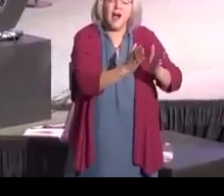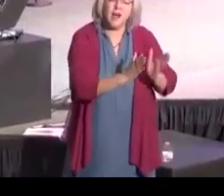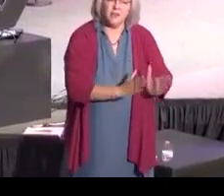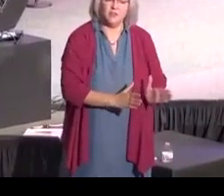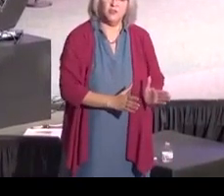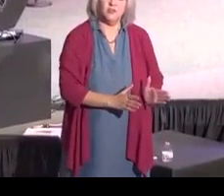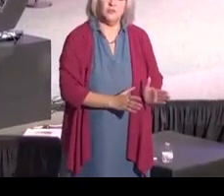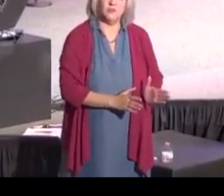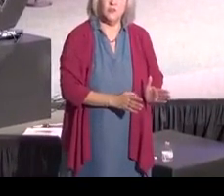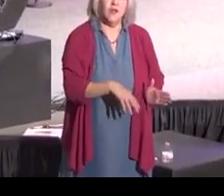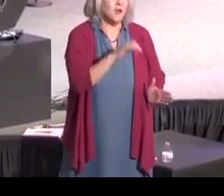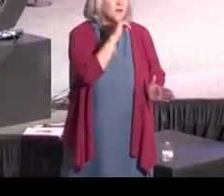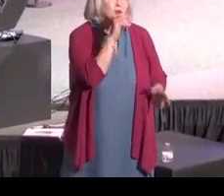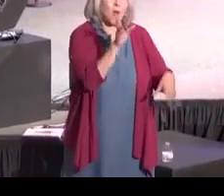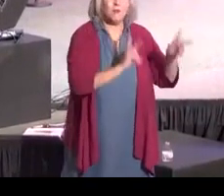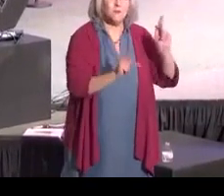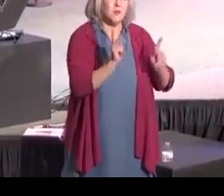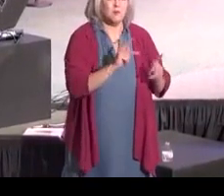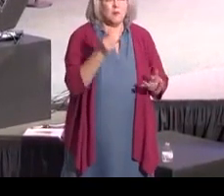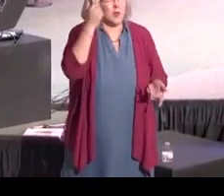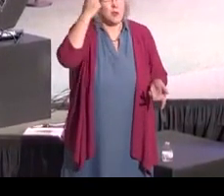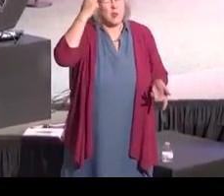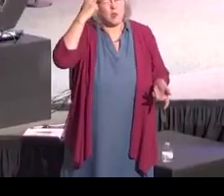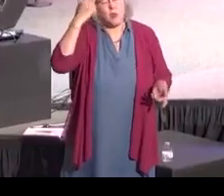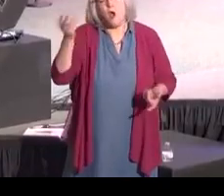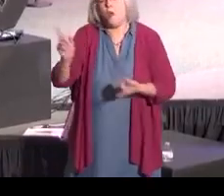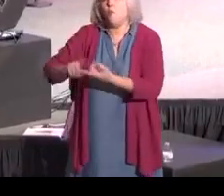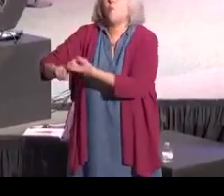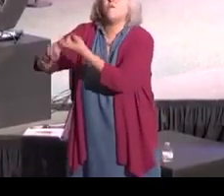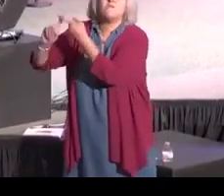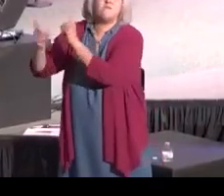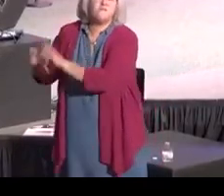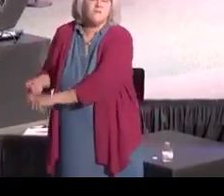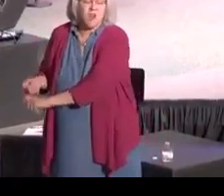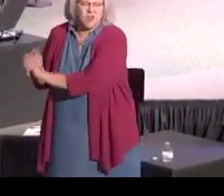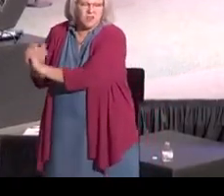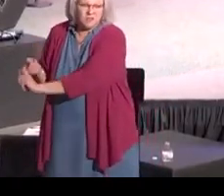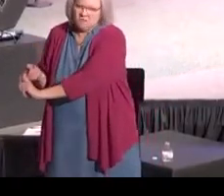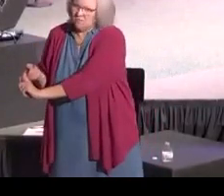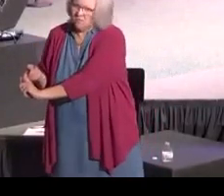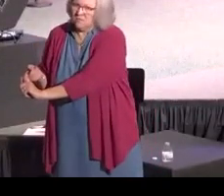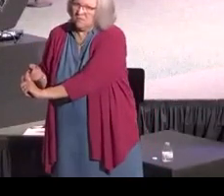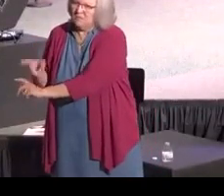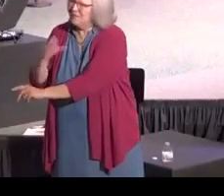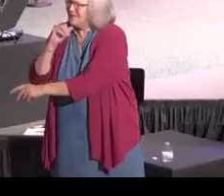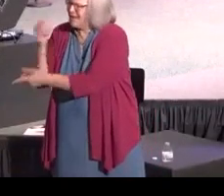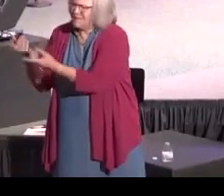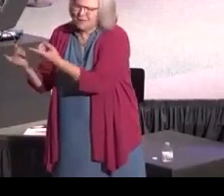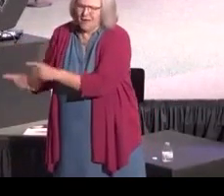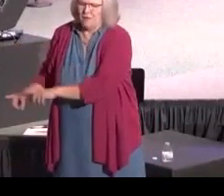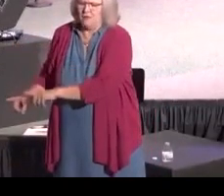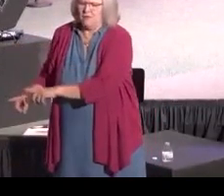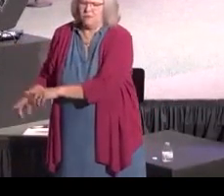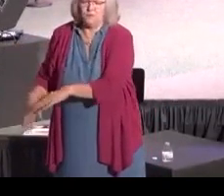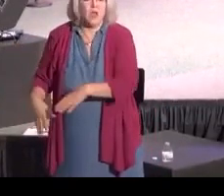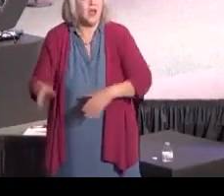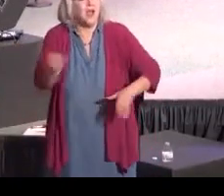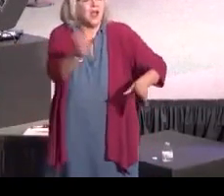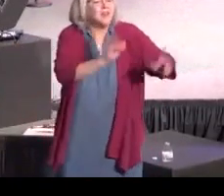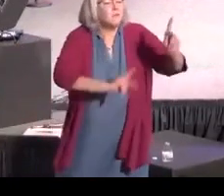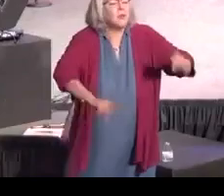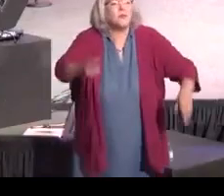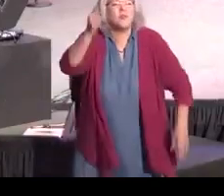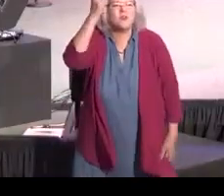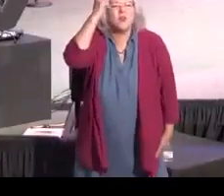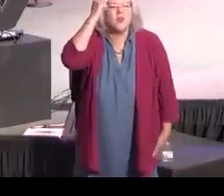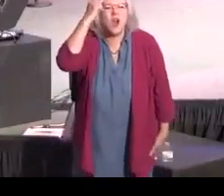you expected to bless you. You realize that? In fact, many times that's the case. The people you thought would